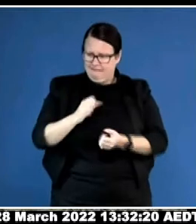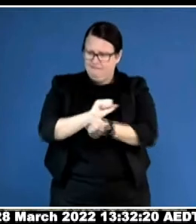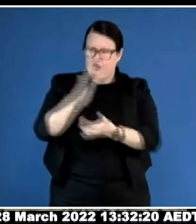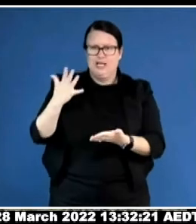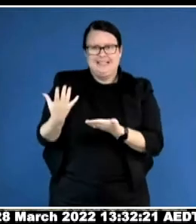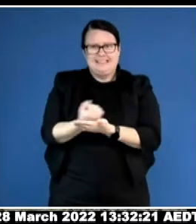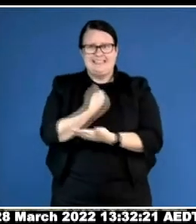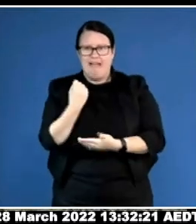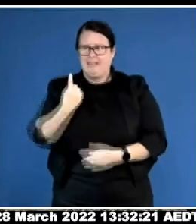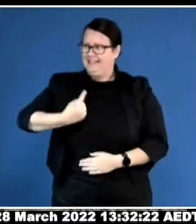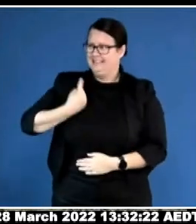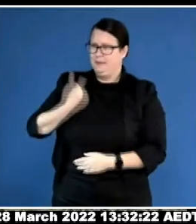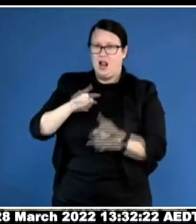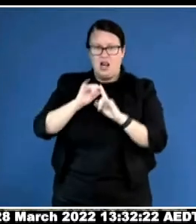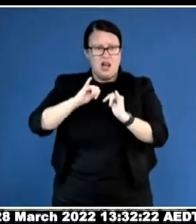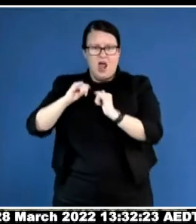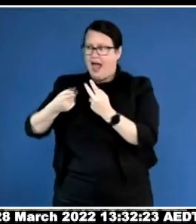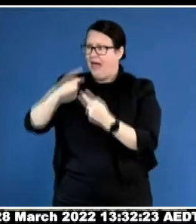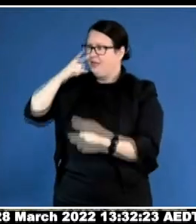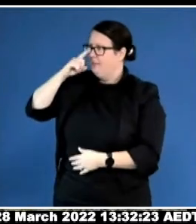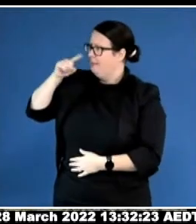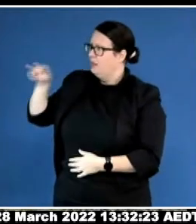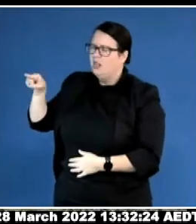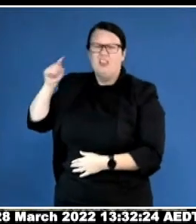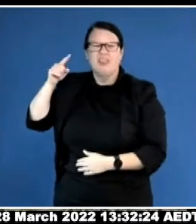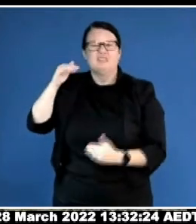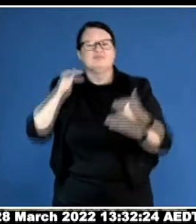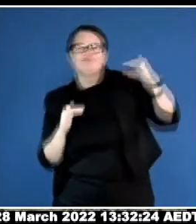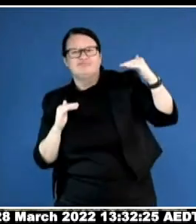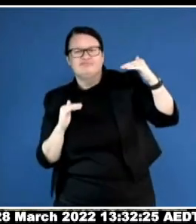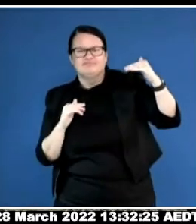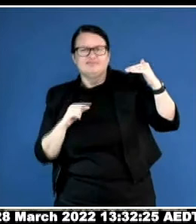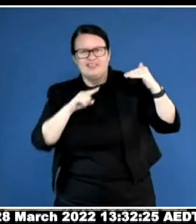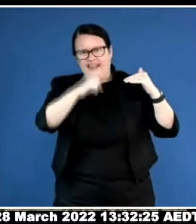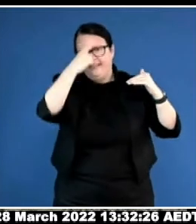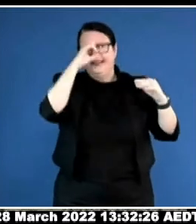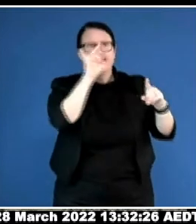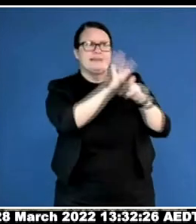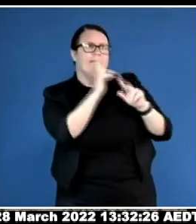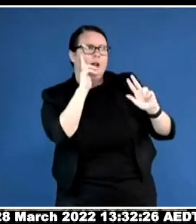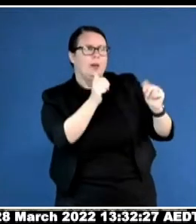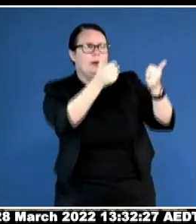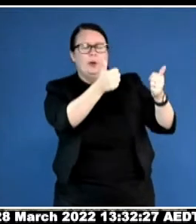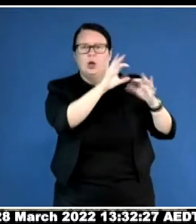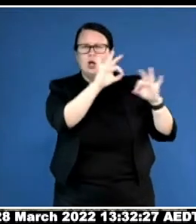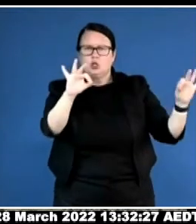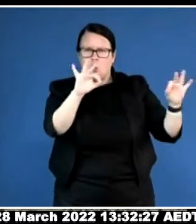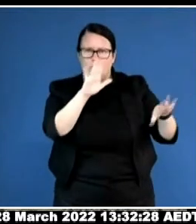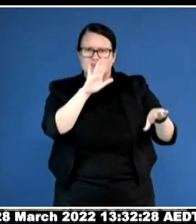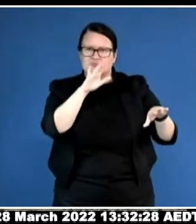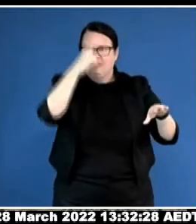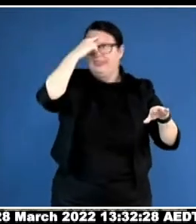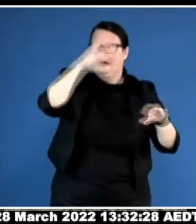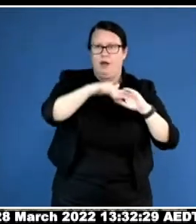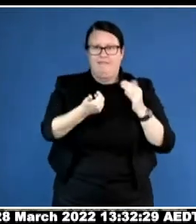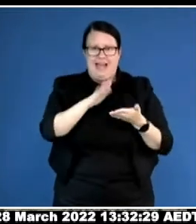everybody else, carries more weight than our rights right now. But it's not from lack of us speaking up. It's not from lack of us